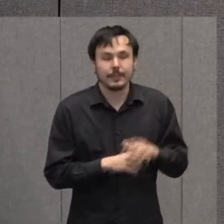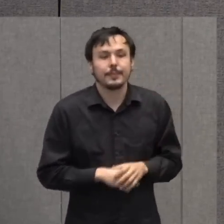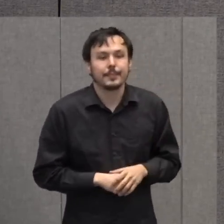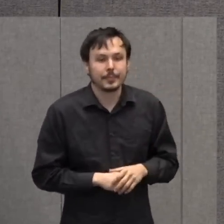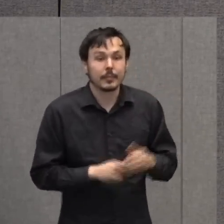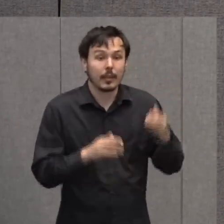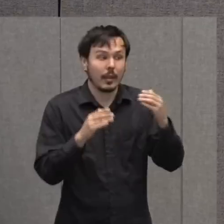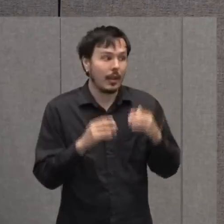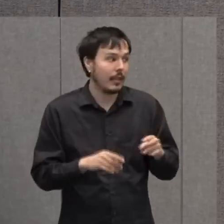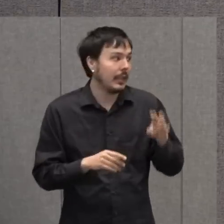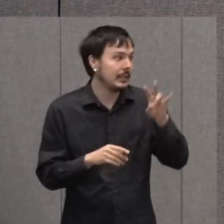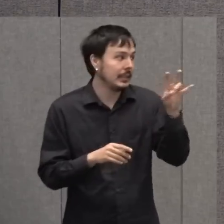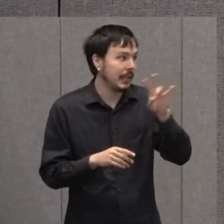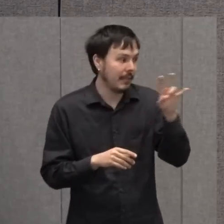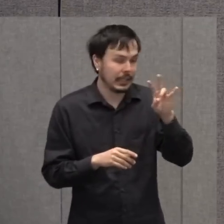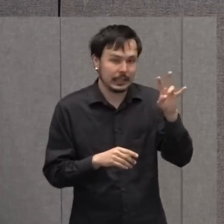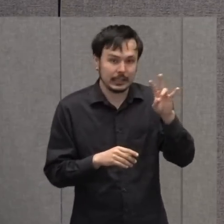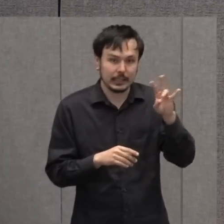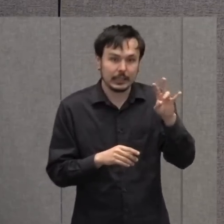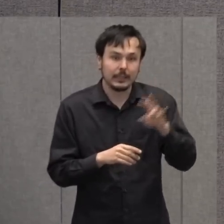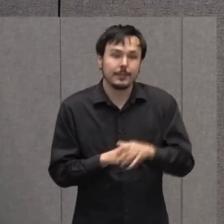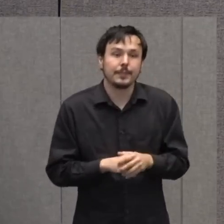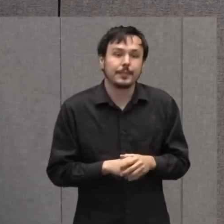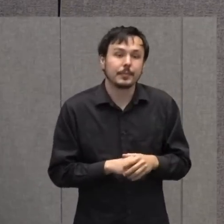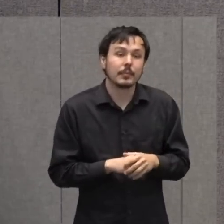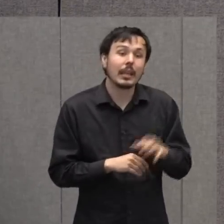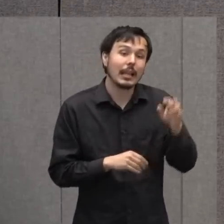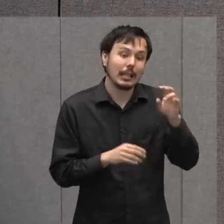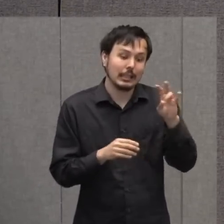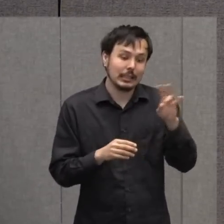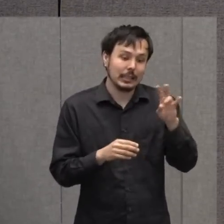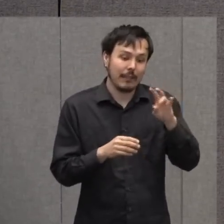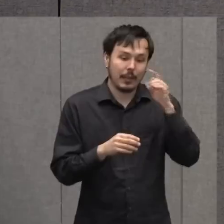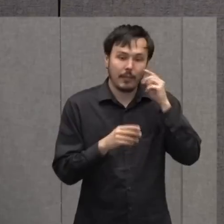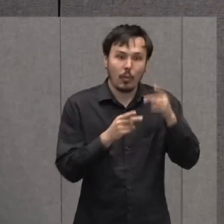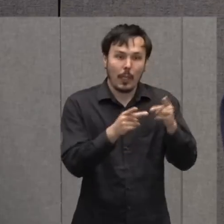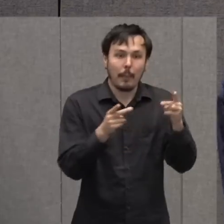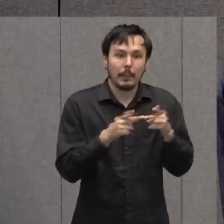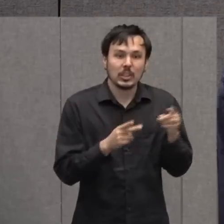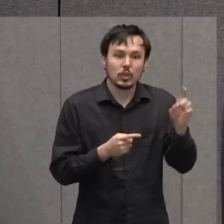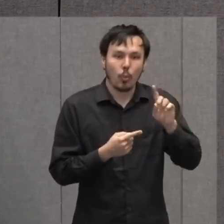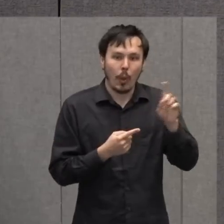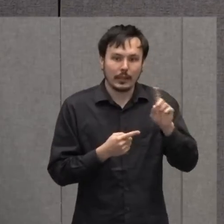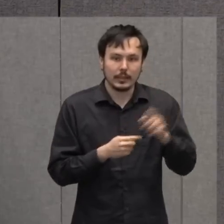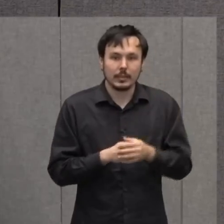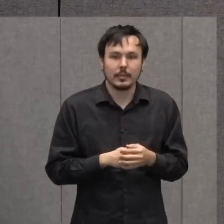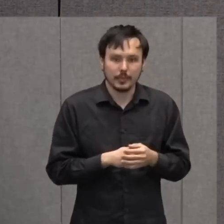there are 7 ones, which all equals that.